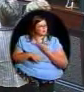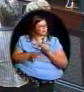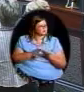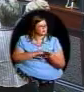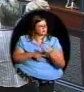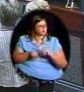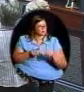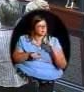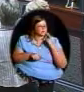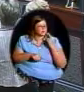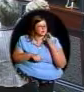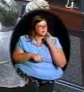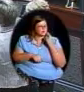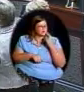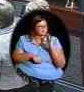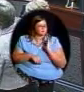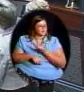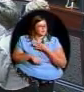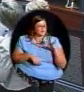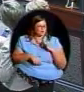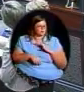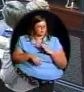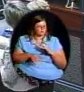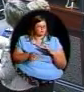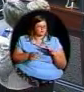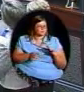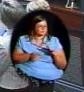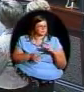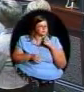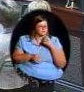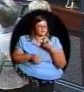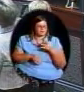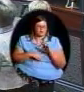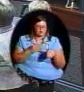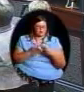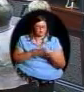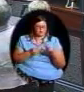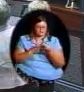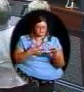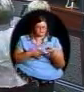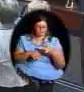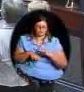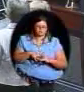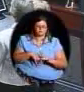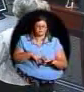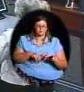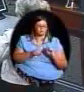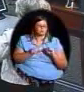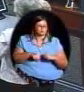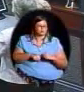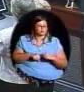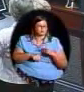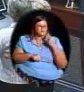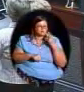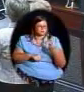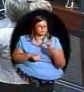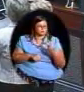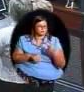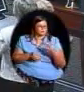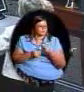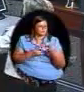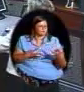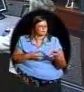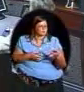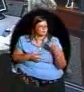in our benefit to make mention to it, to everyone there, that this data is available, and just to raise the awareness that they can go out and seek that information.